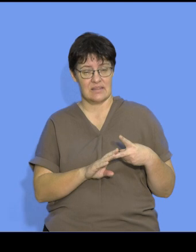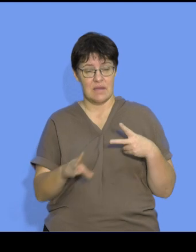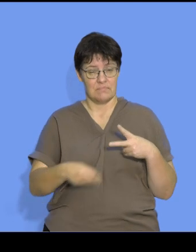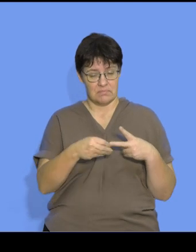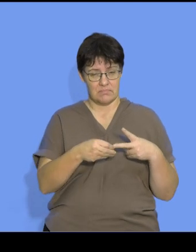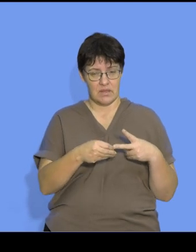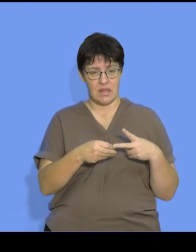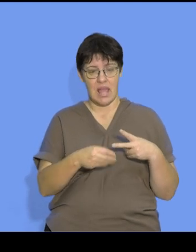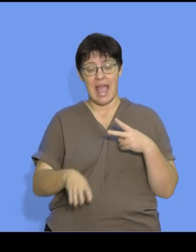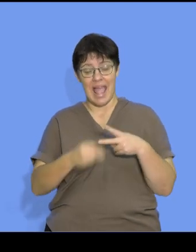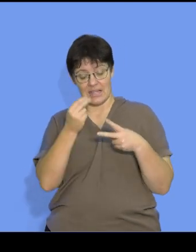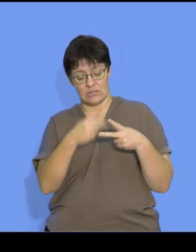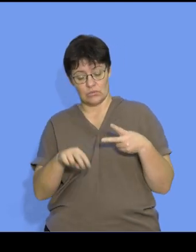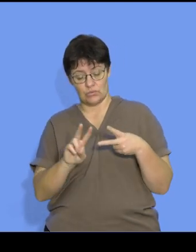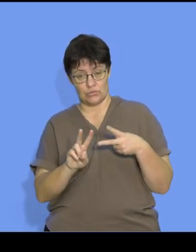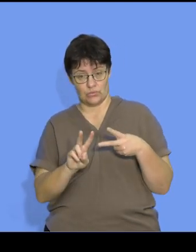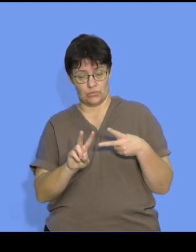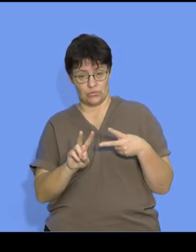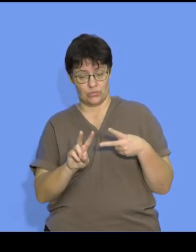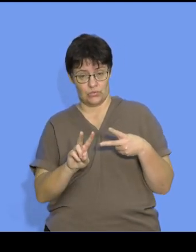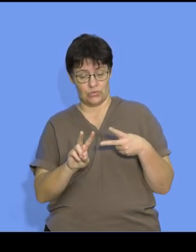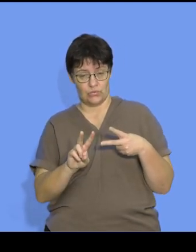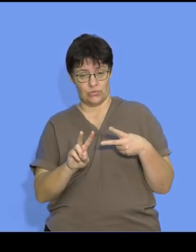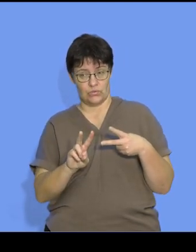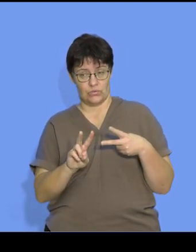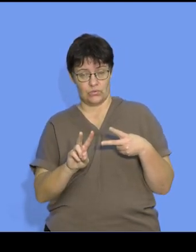added another 2 people.